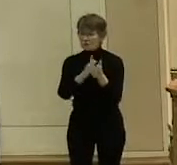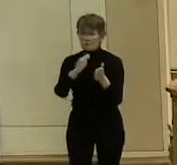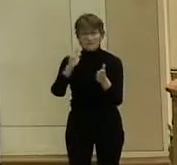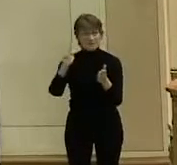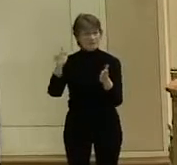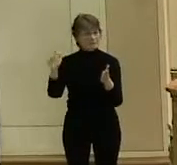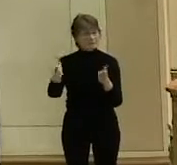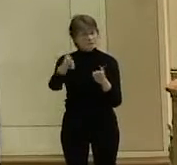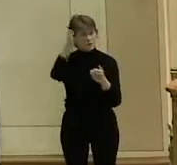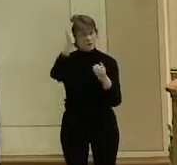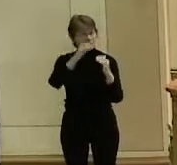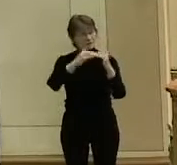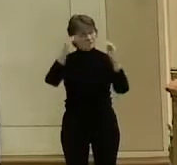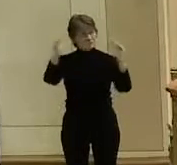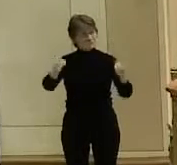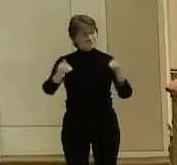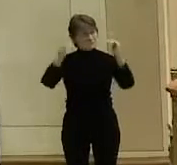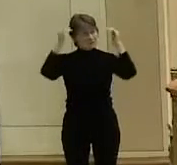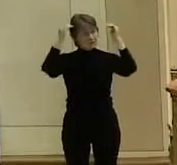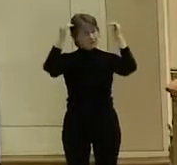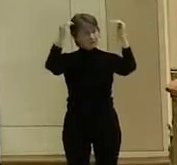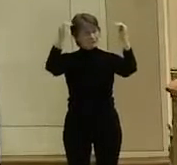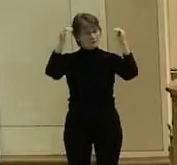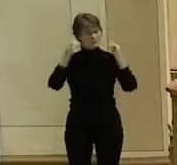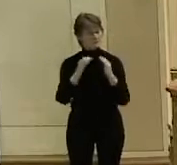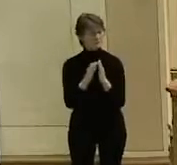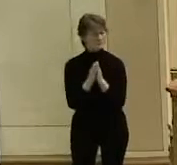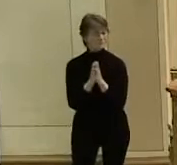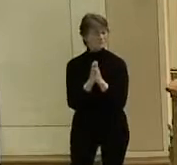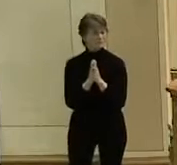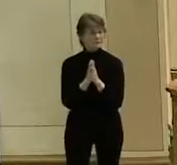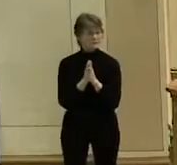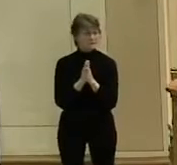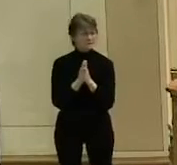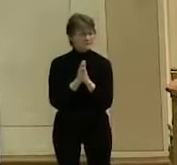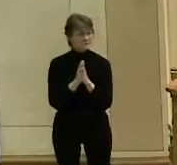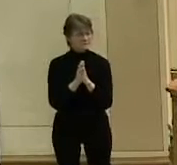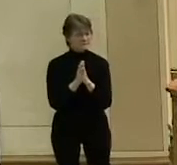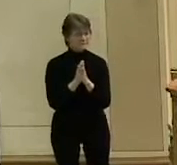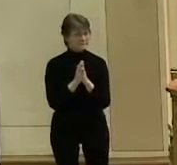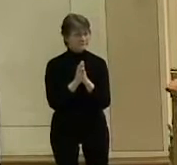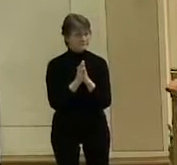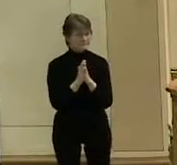Gloria in excelsis Deo.